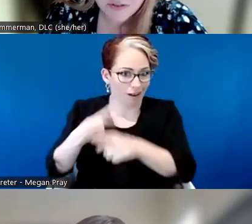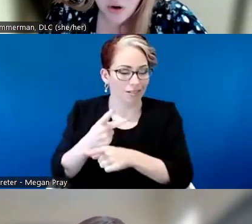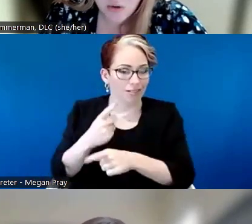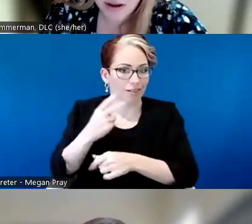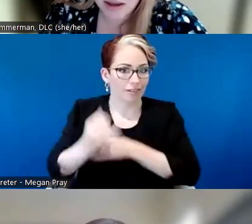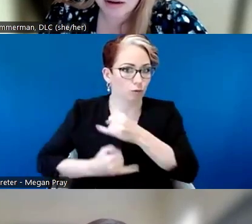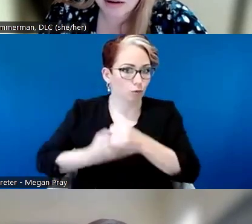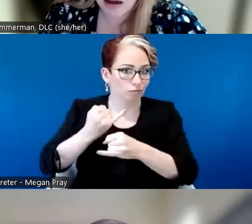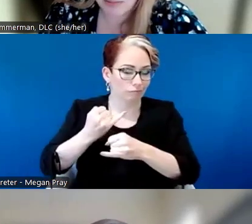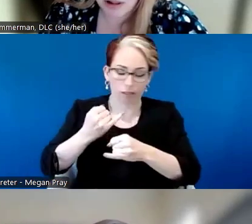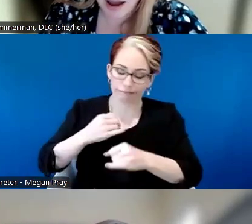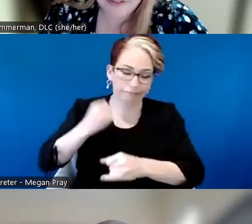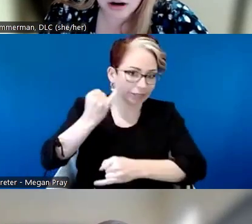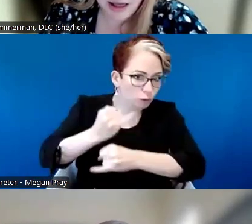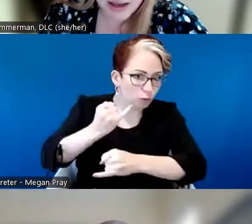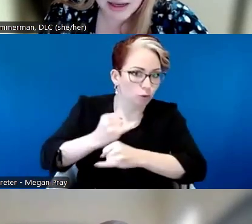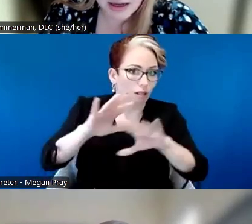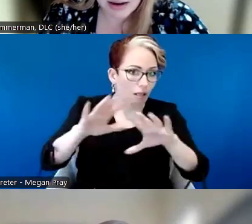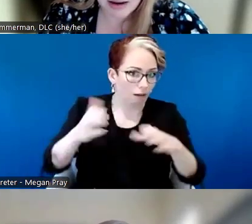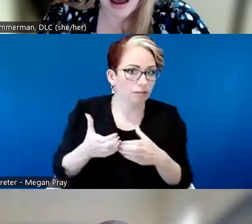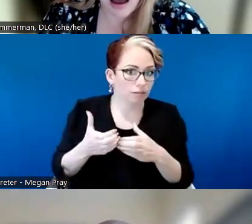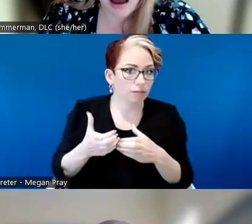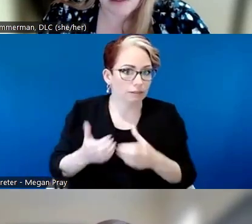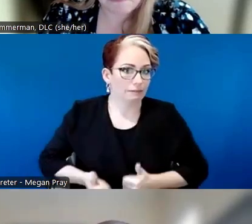register to vote and apply for a ballot.